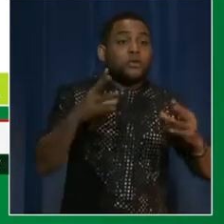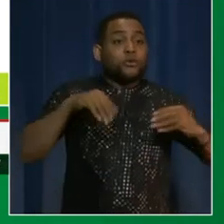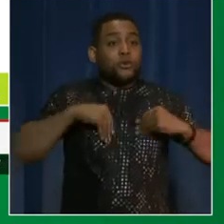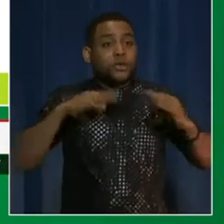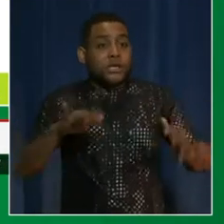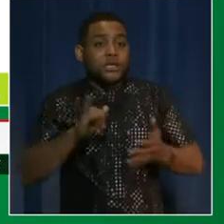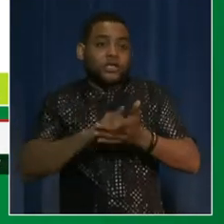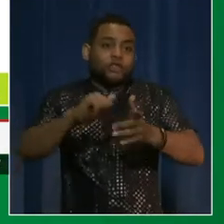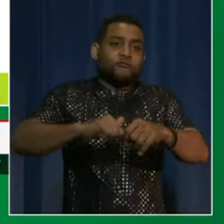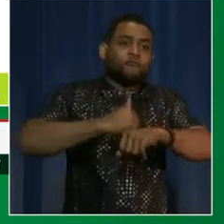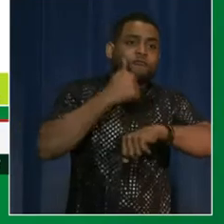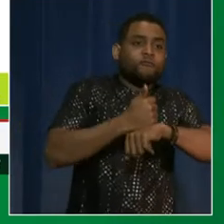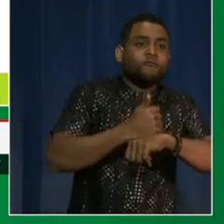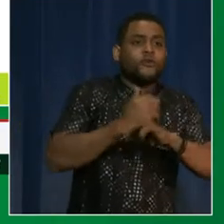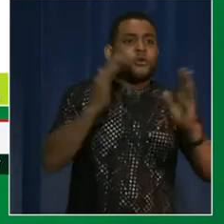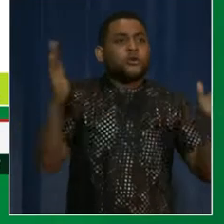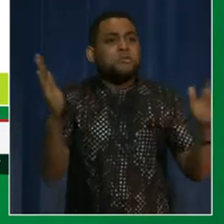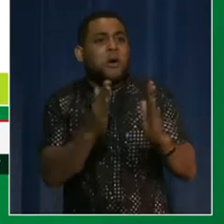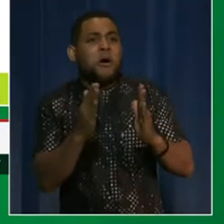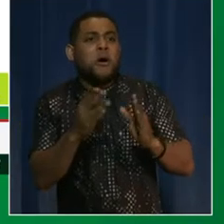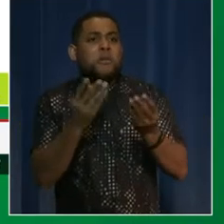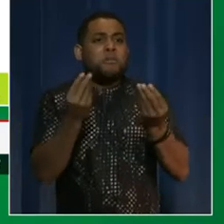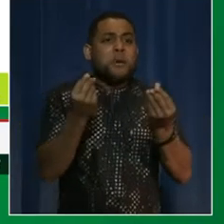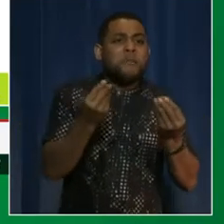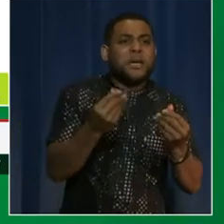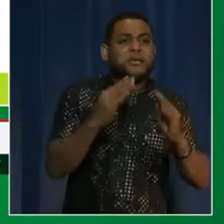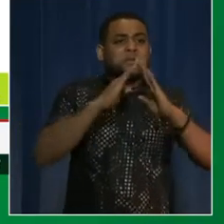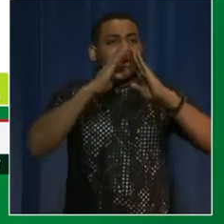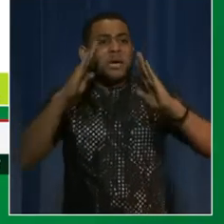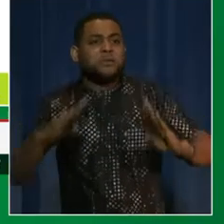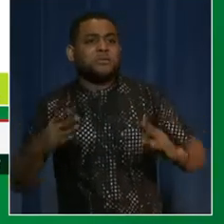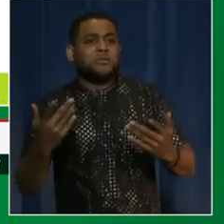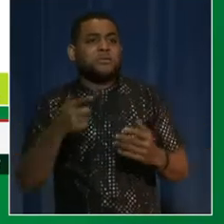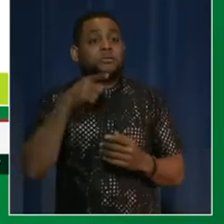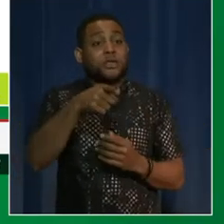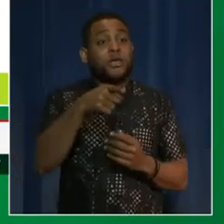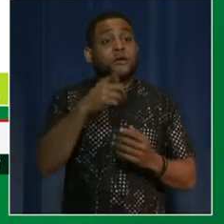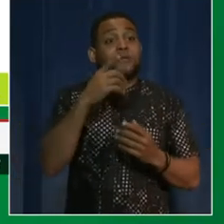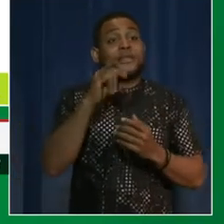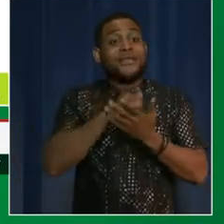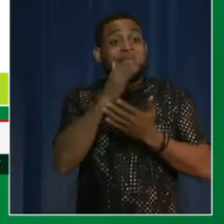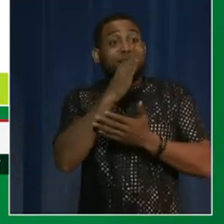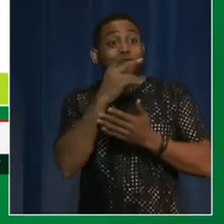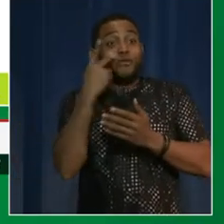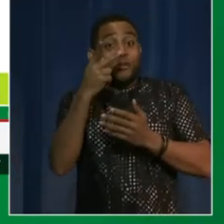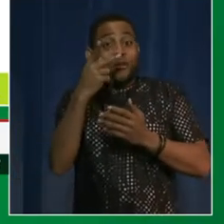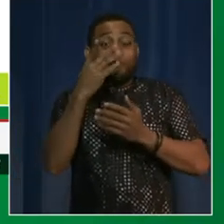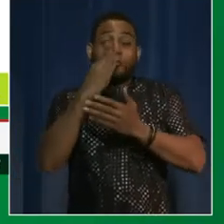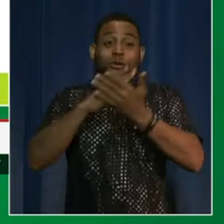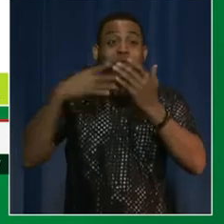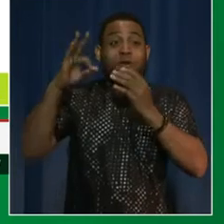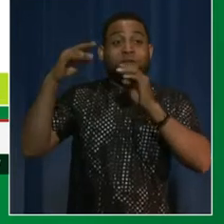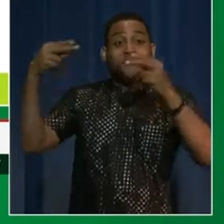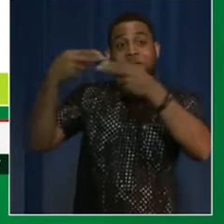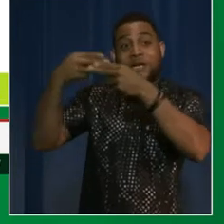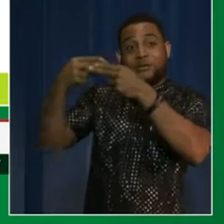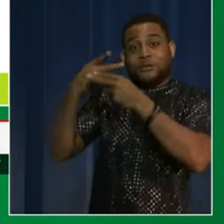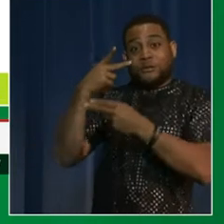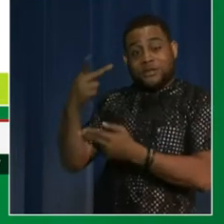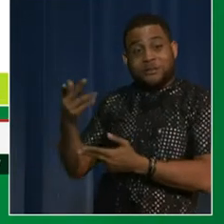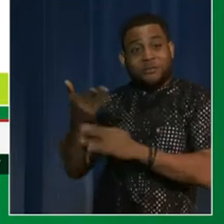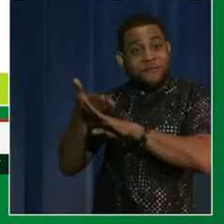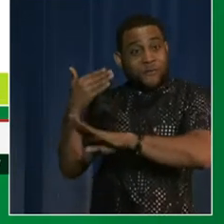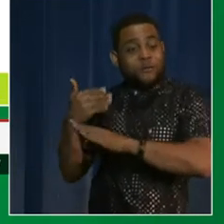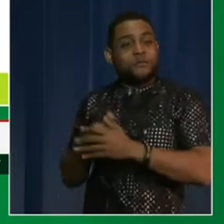in low-density residential zones, like some of the ones that you saw on the slides before us.